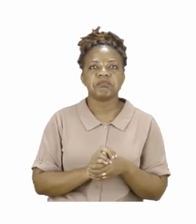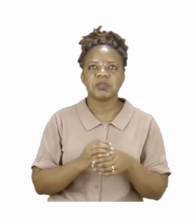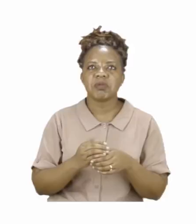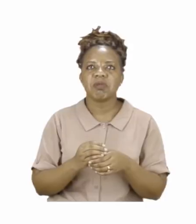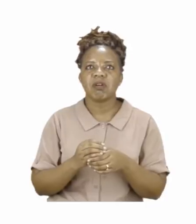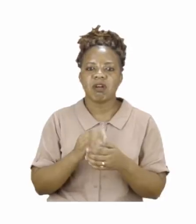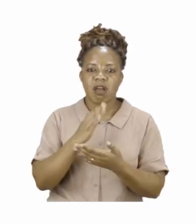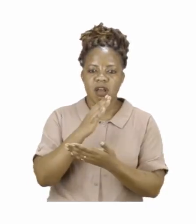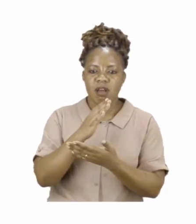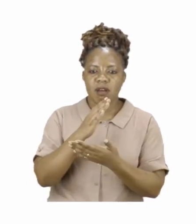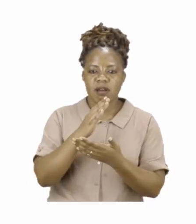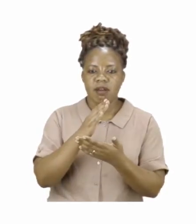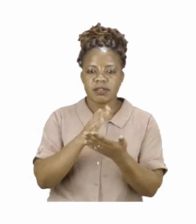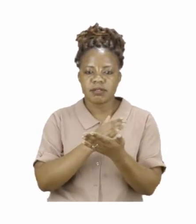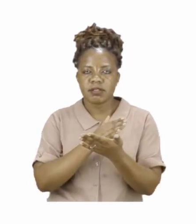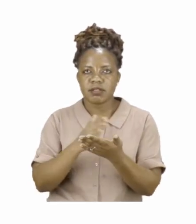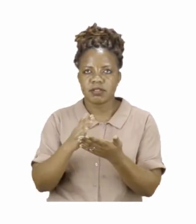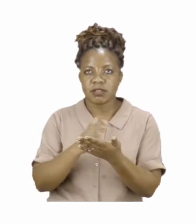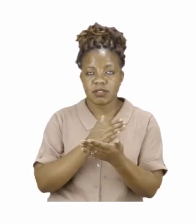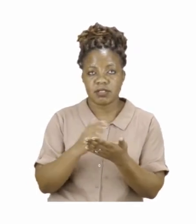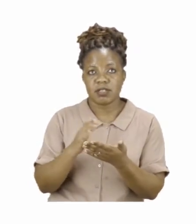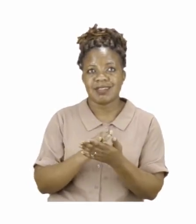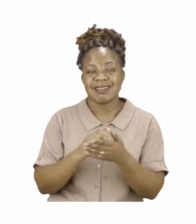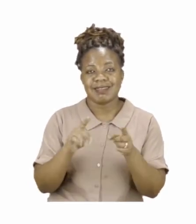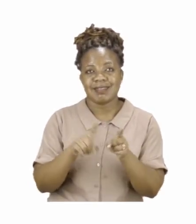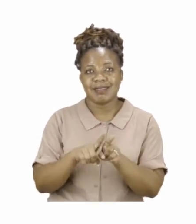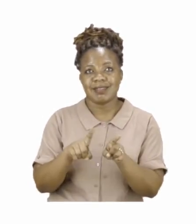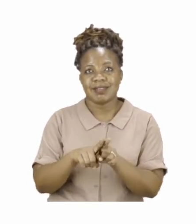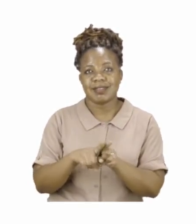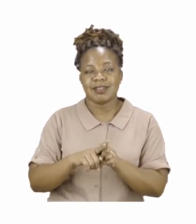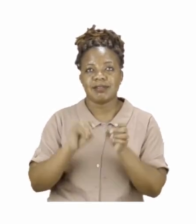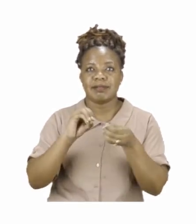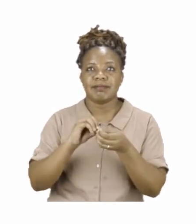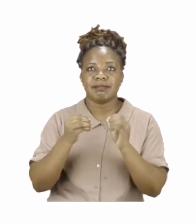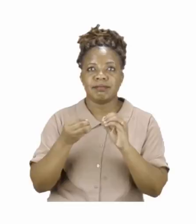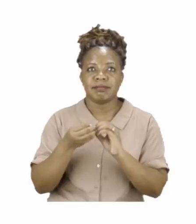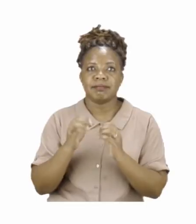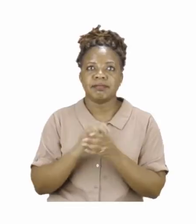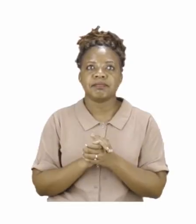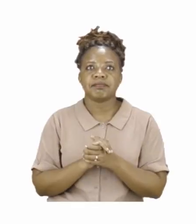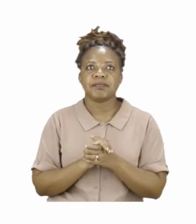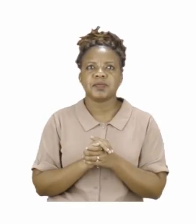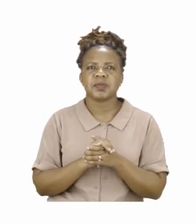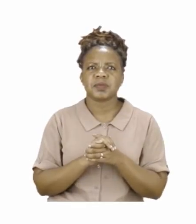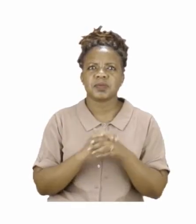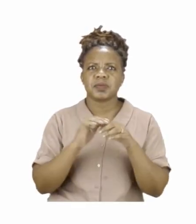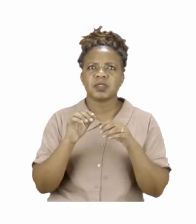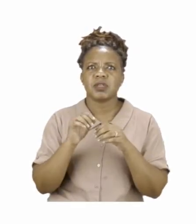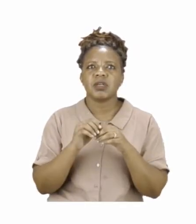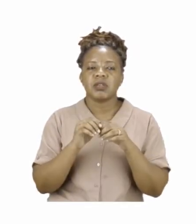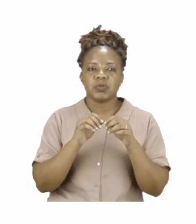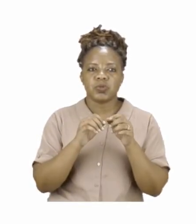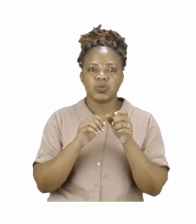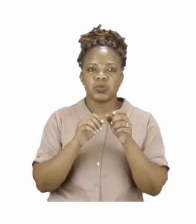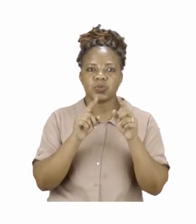same. In one box, the rectangle, we have been given the dots and the number